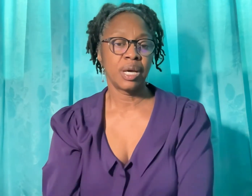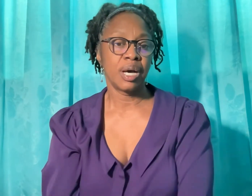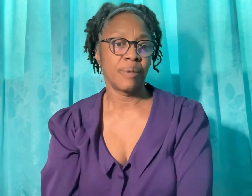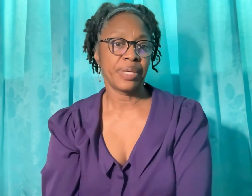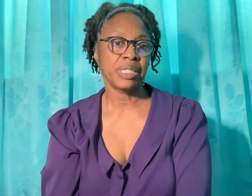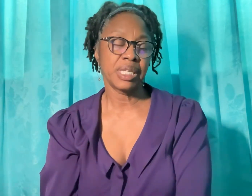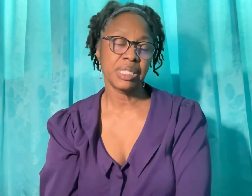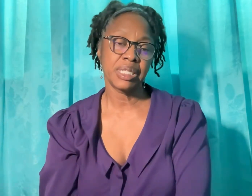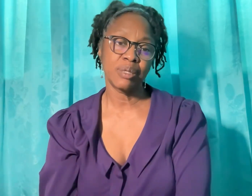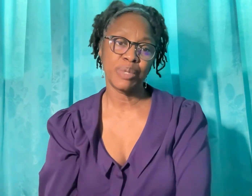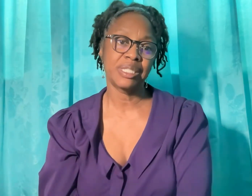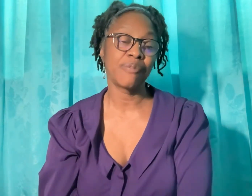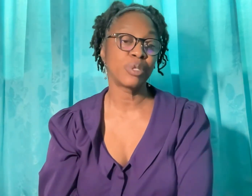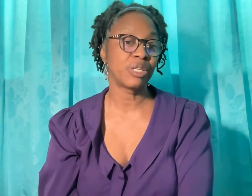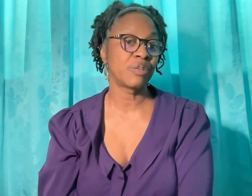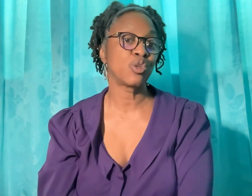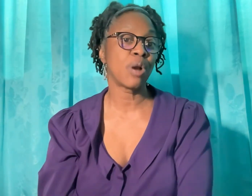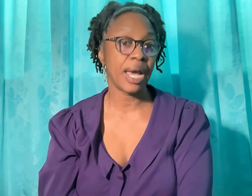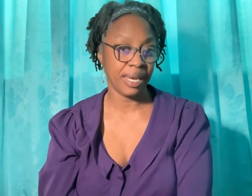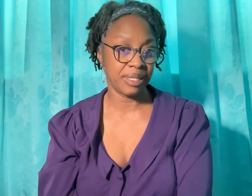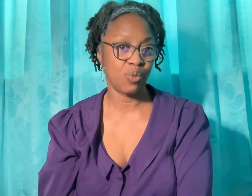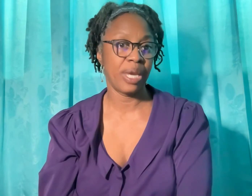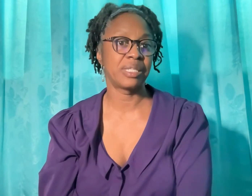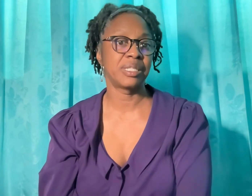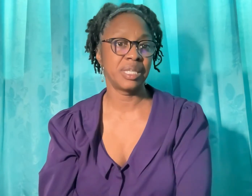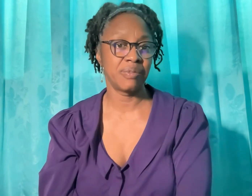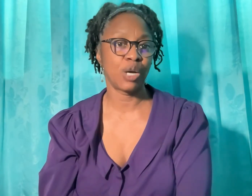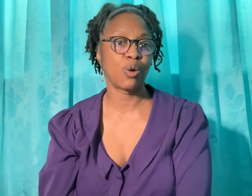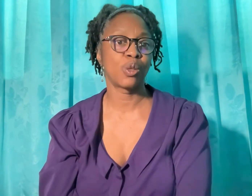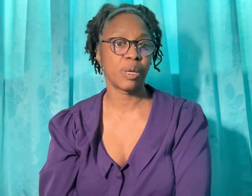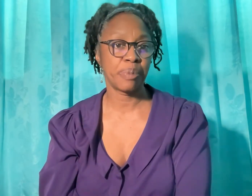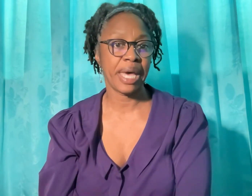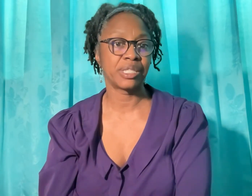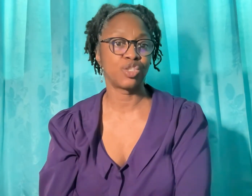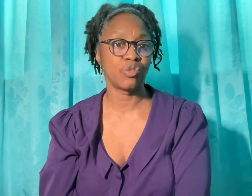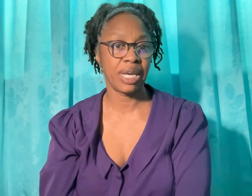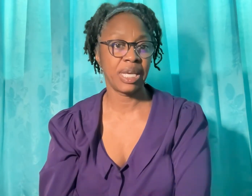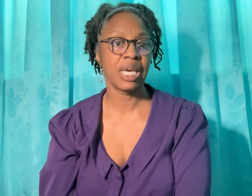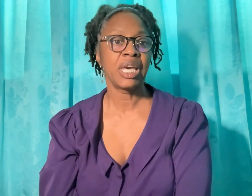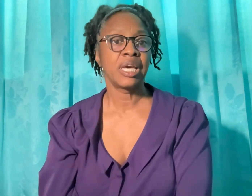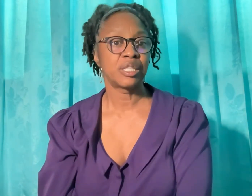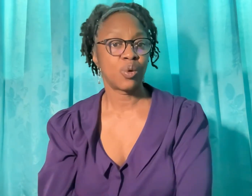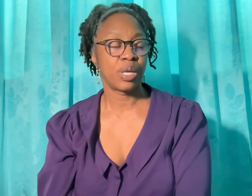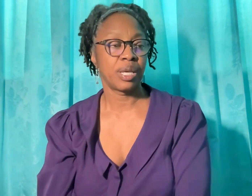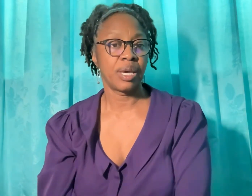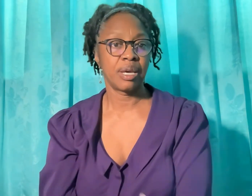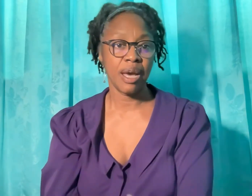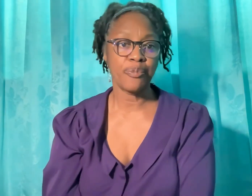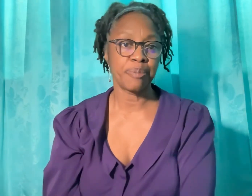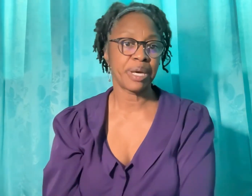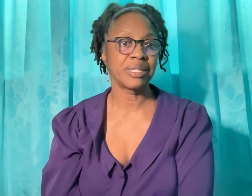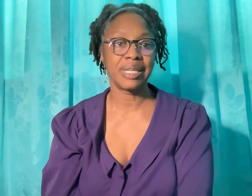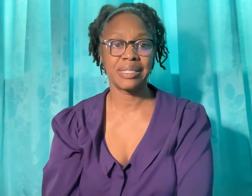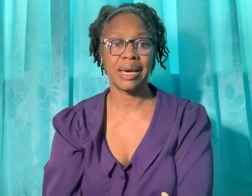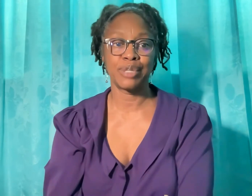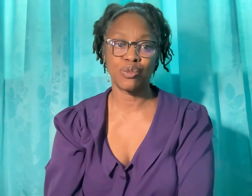don't, it tends to be several years of trying to wait and see if that cochlear implant and training is going to help